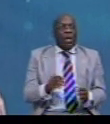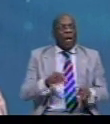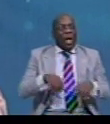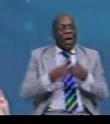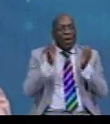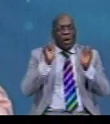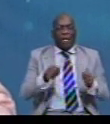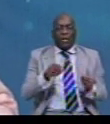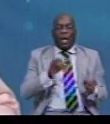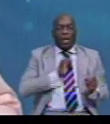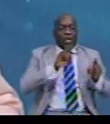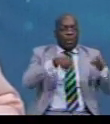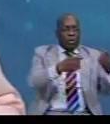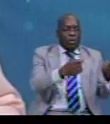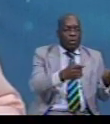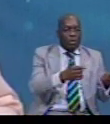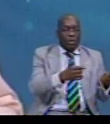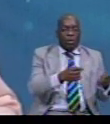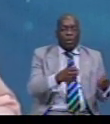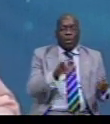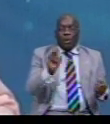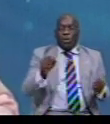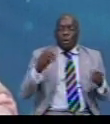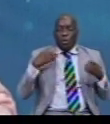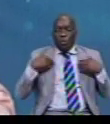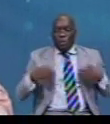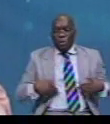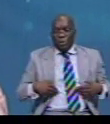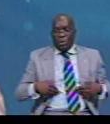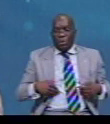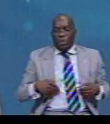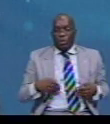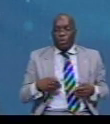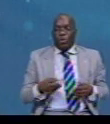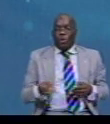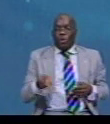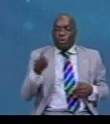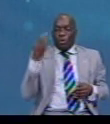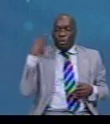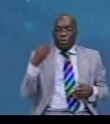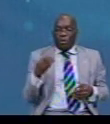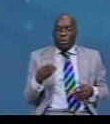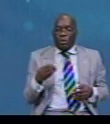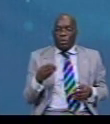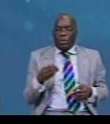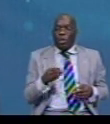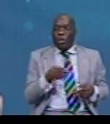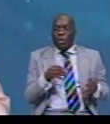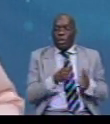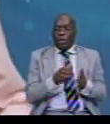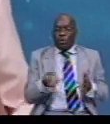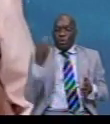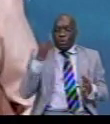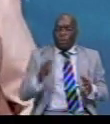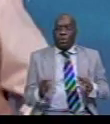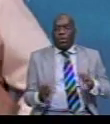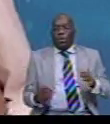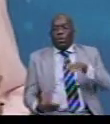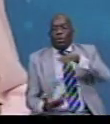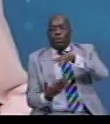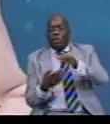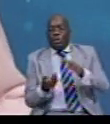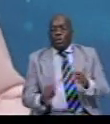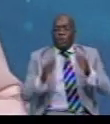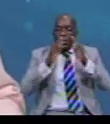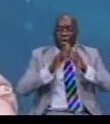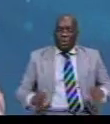said, let them not worry, that nobody will die. I actually saw the smoke from the story building where the church was, that it was burning my house. And I don't know how it